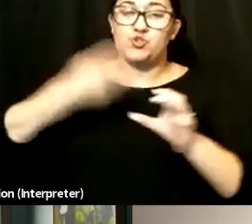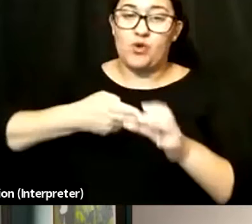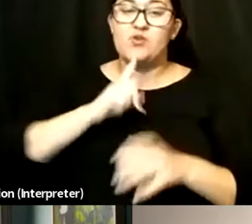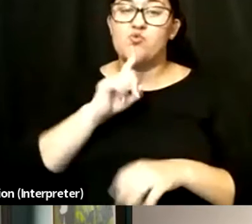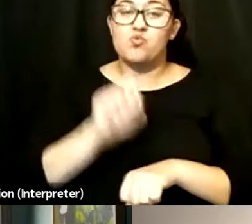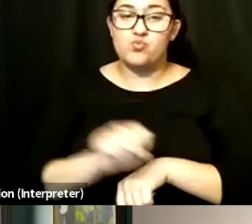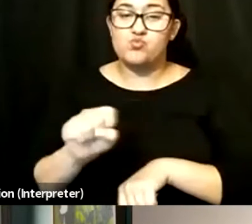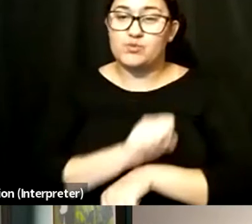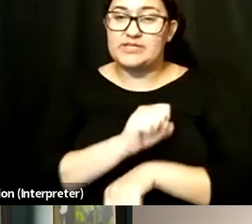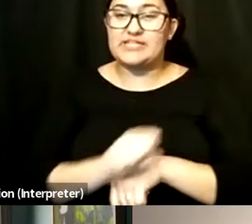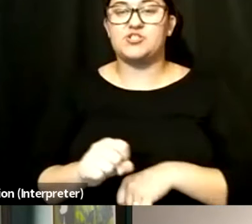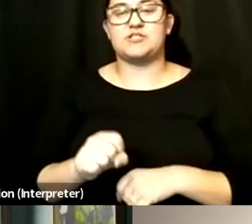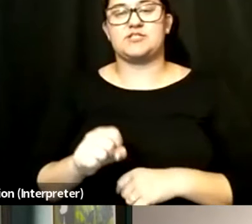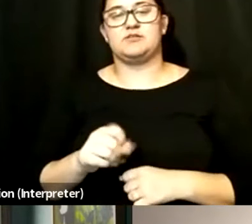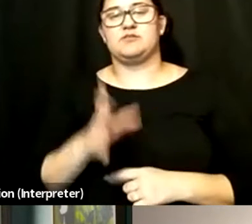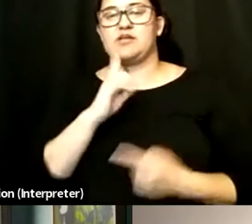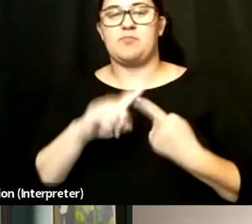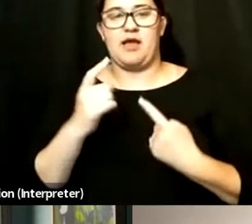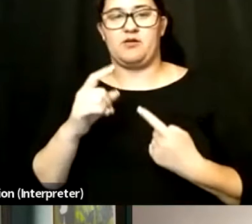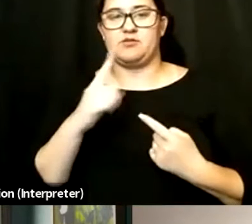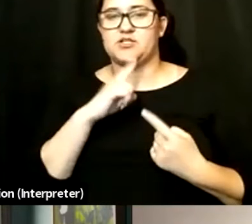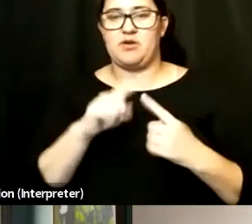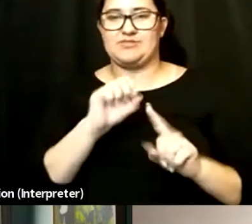you worthy of saving to begin with.